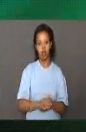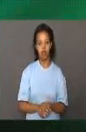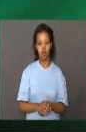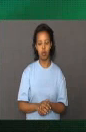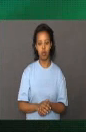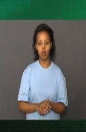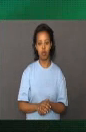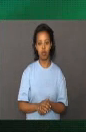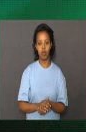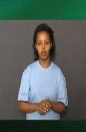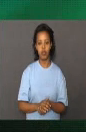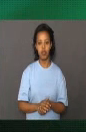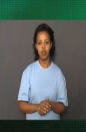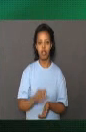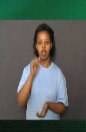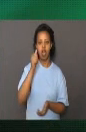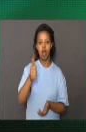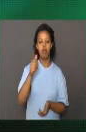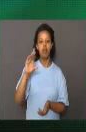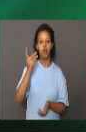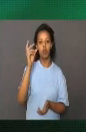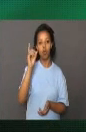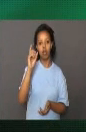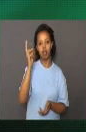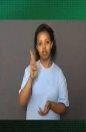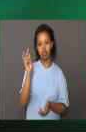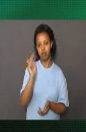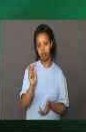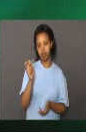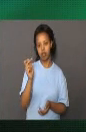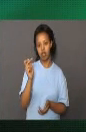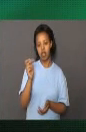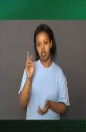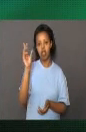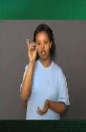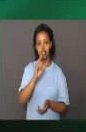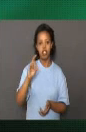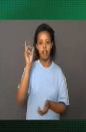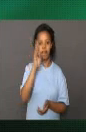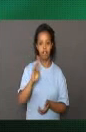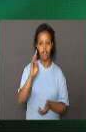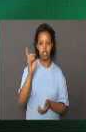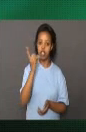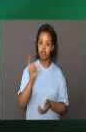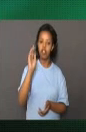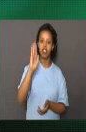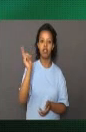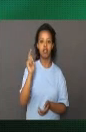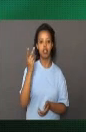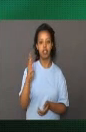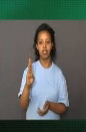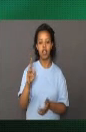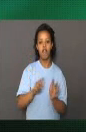Acquired immune deficiency syndrome, or AIDS, is caused by the